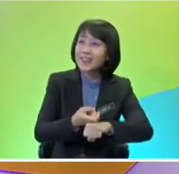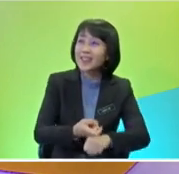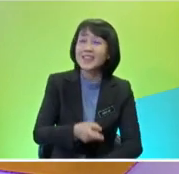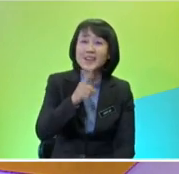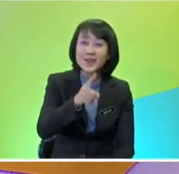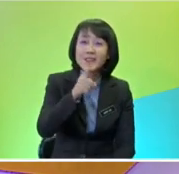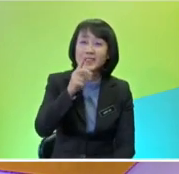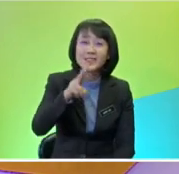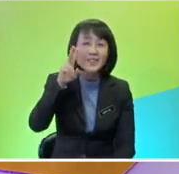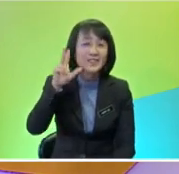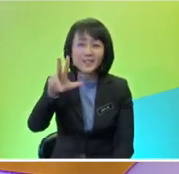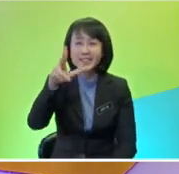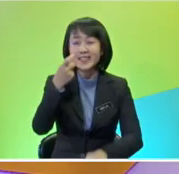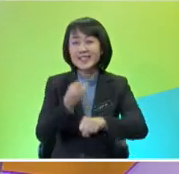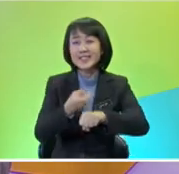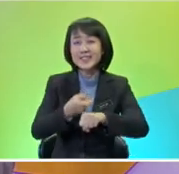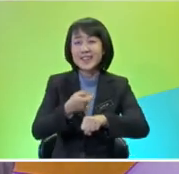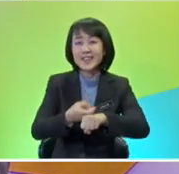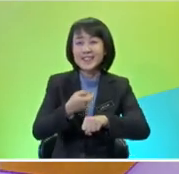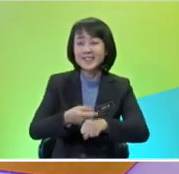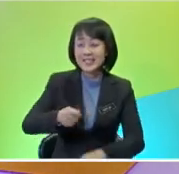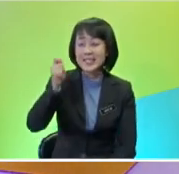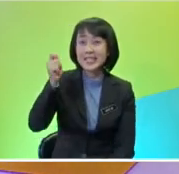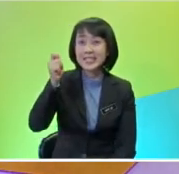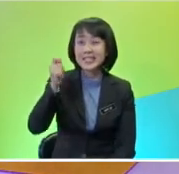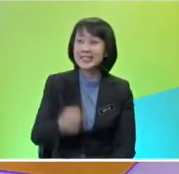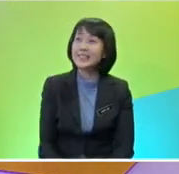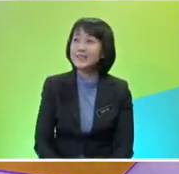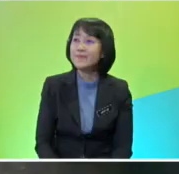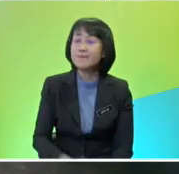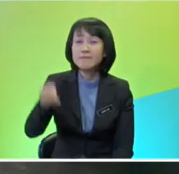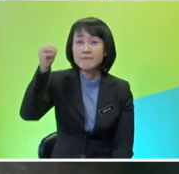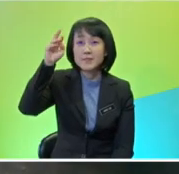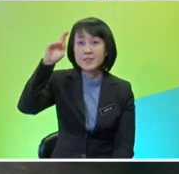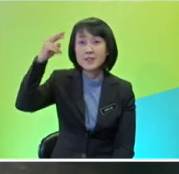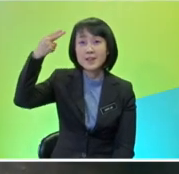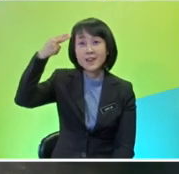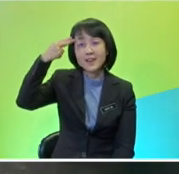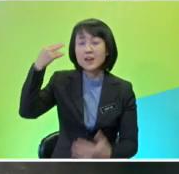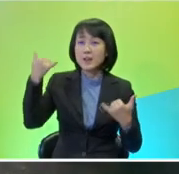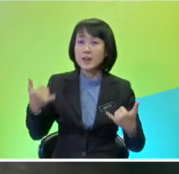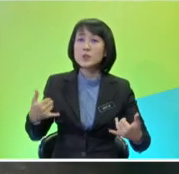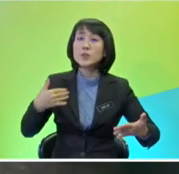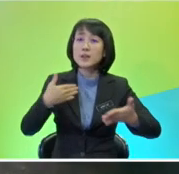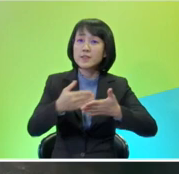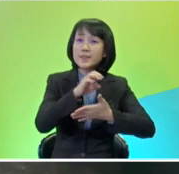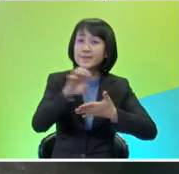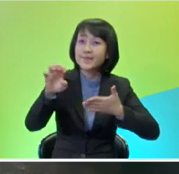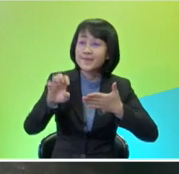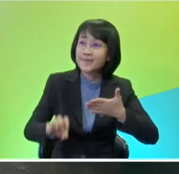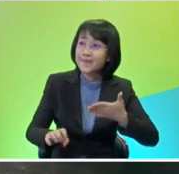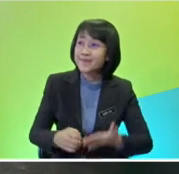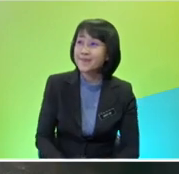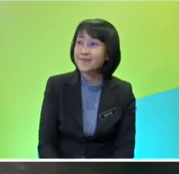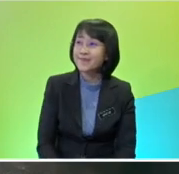1, 2, 3 shell sticks. Good job. All right, so Mr. Haikal, looks like we have come to the end of today's episode. Looks like they say